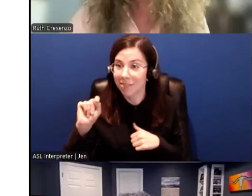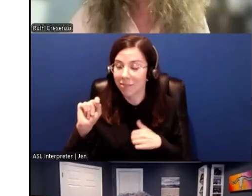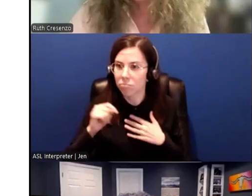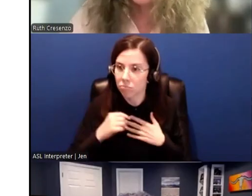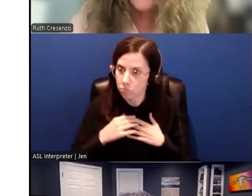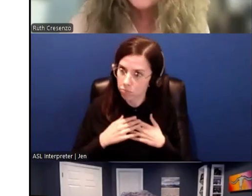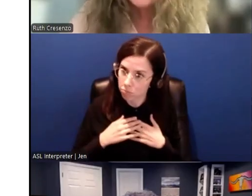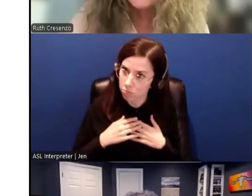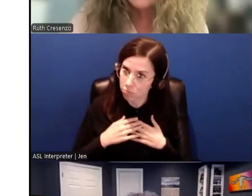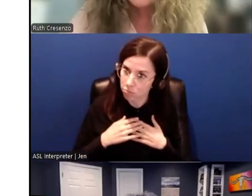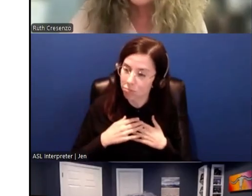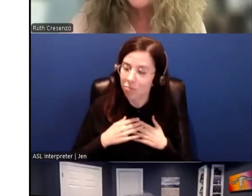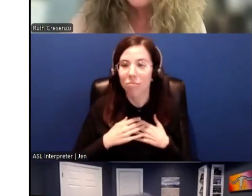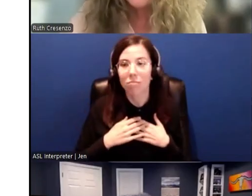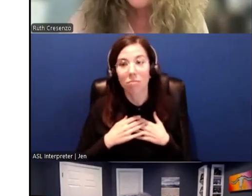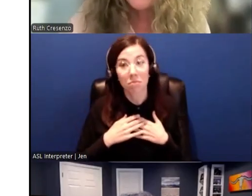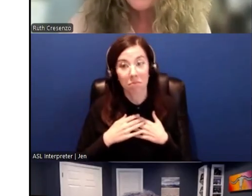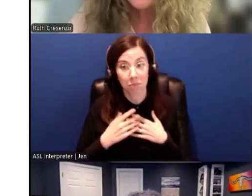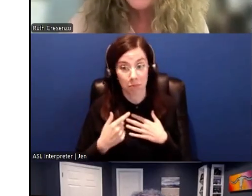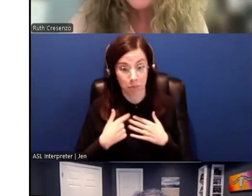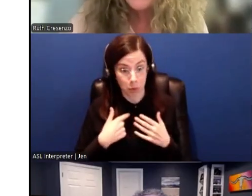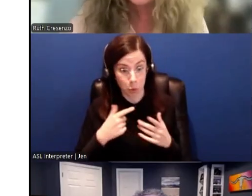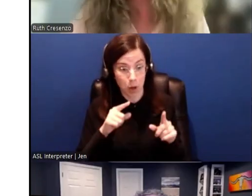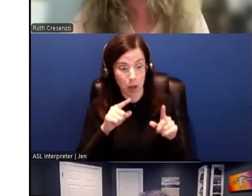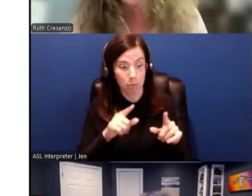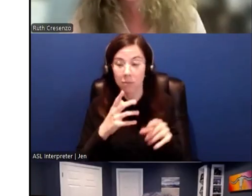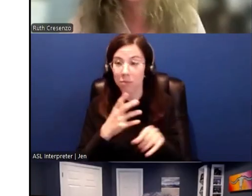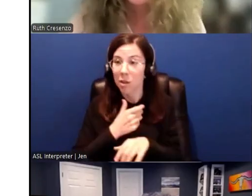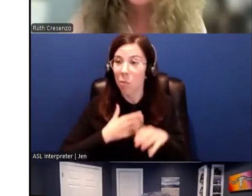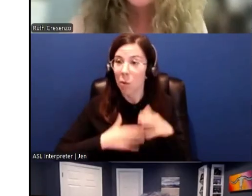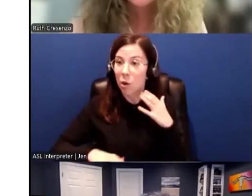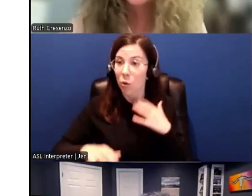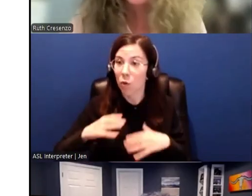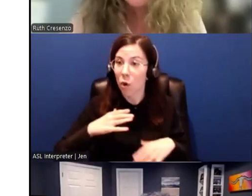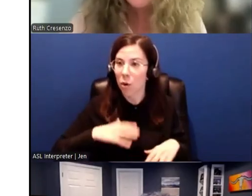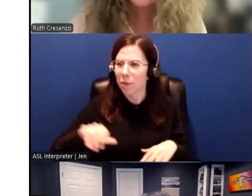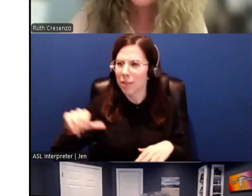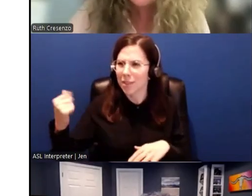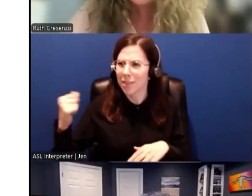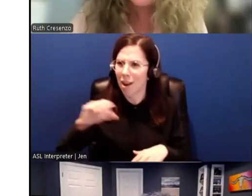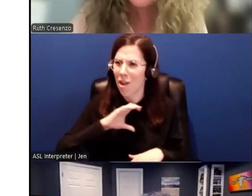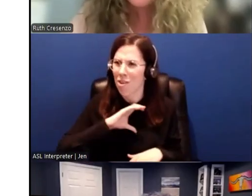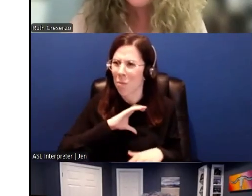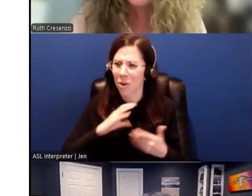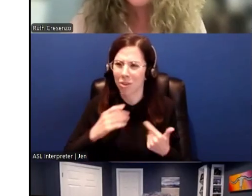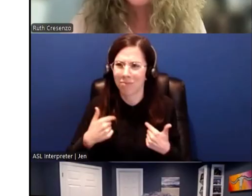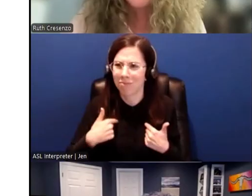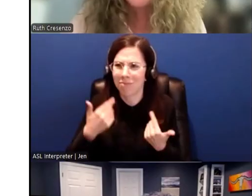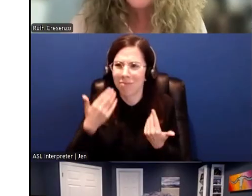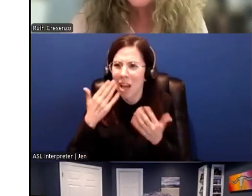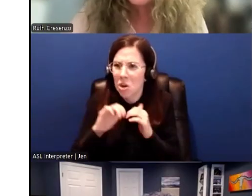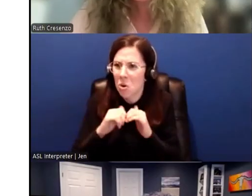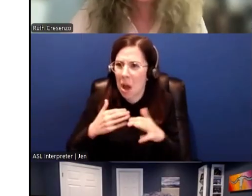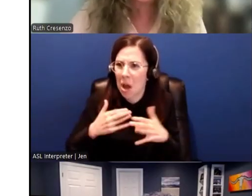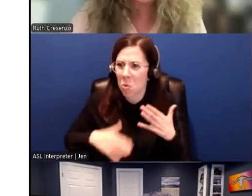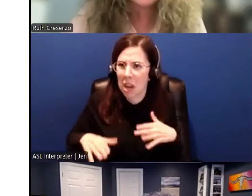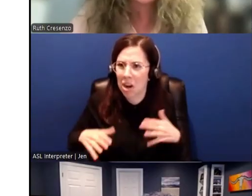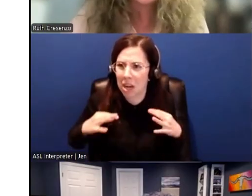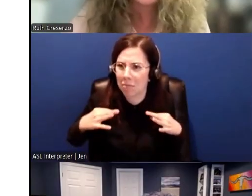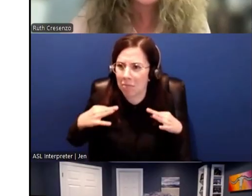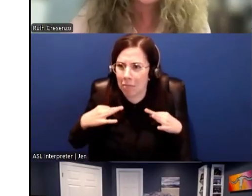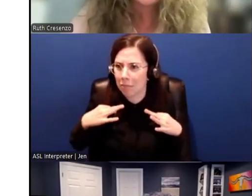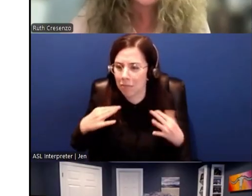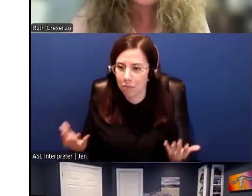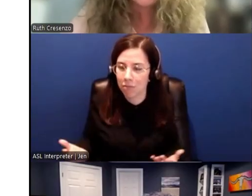So when I went to get my uniform that week, I had another officer because I didn't know how to wear the uniform. I